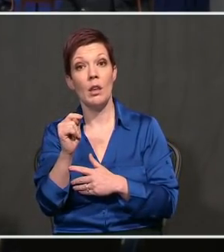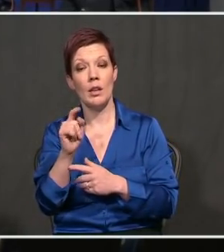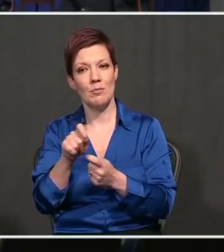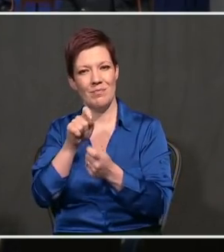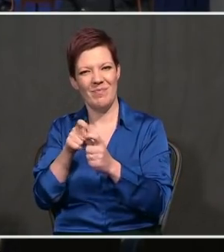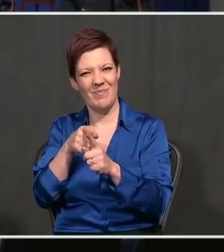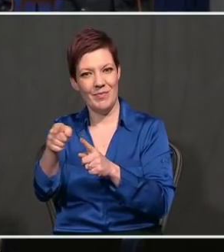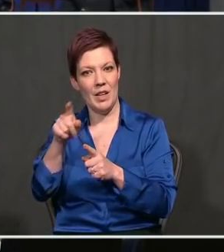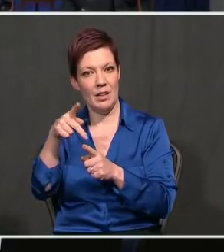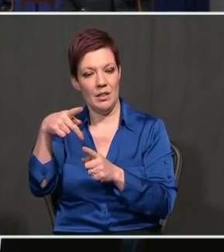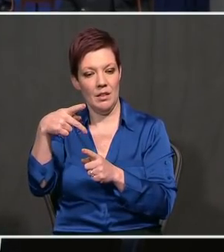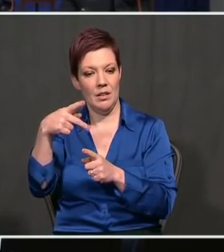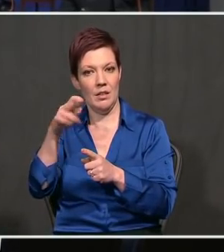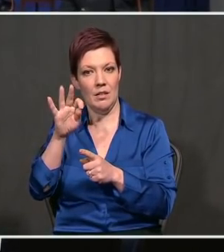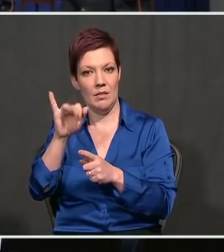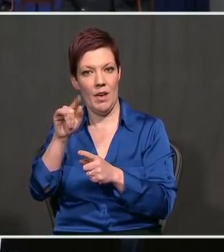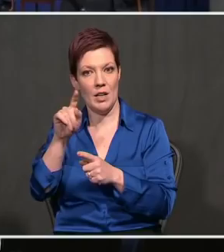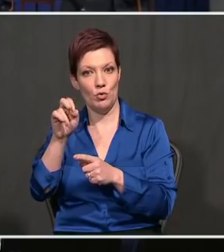the same